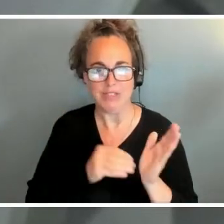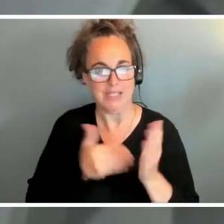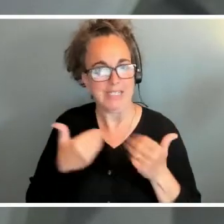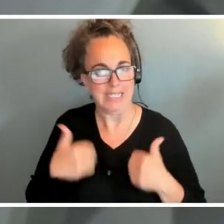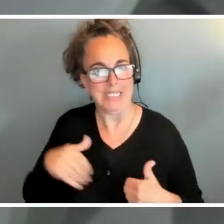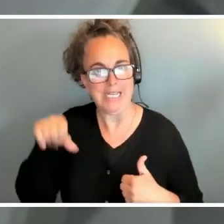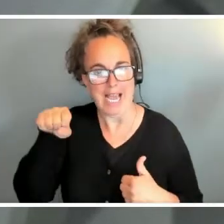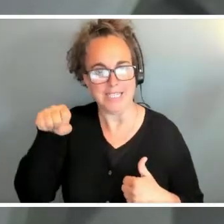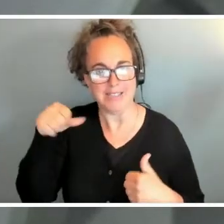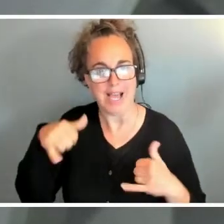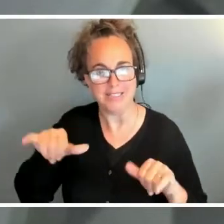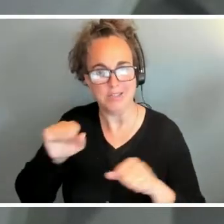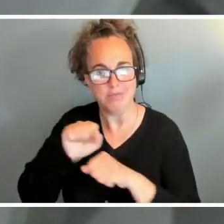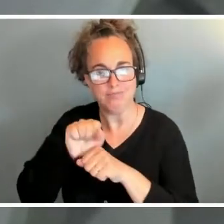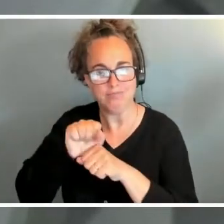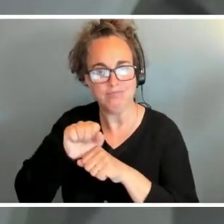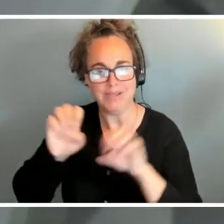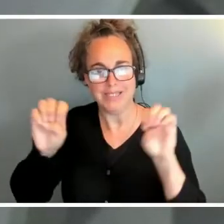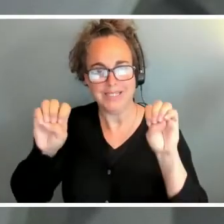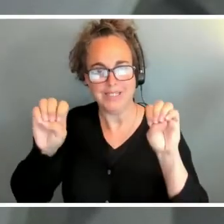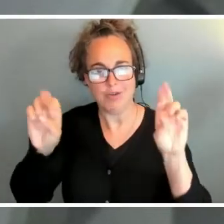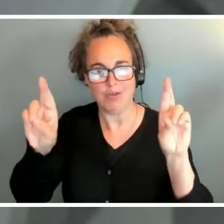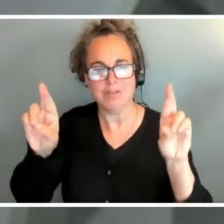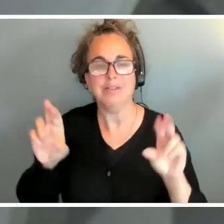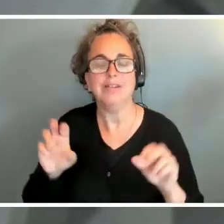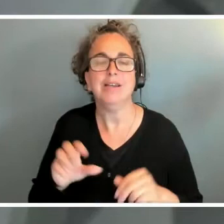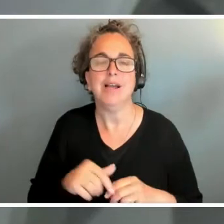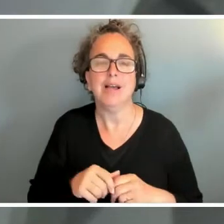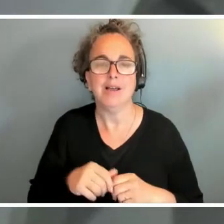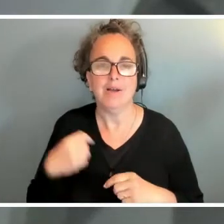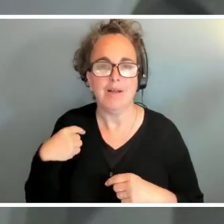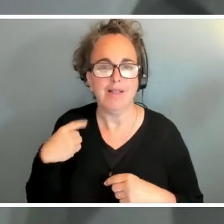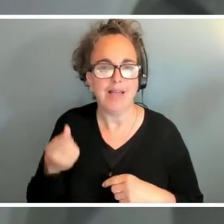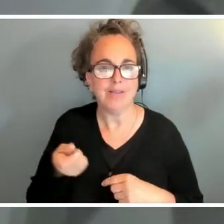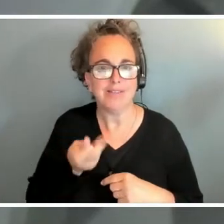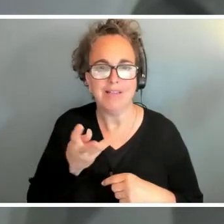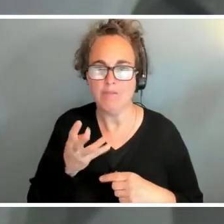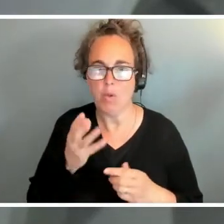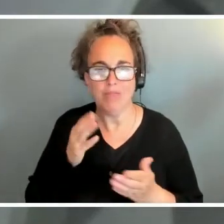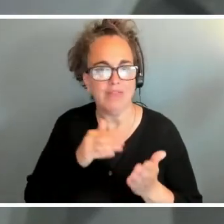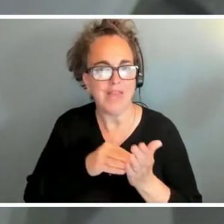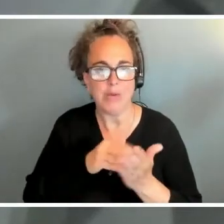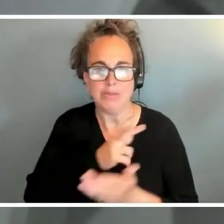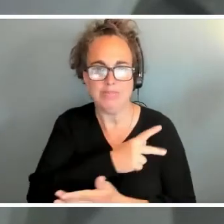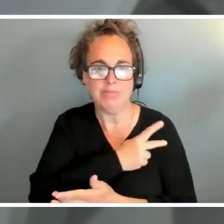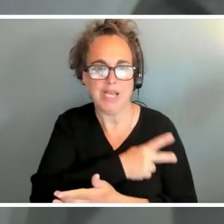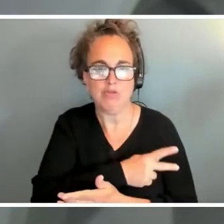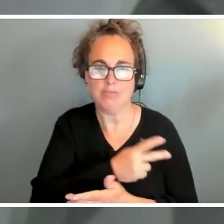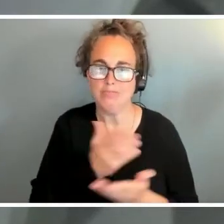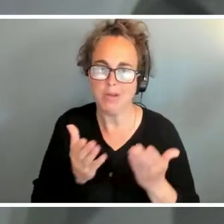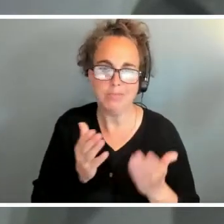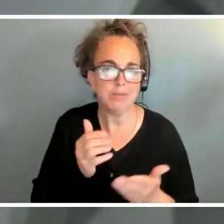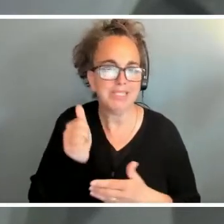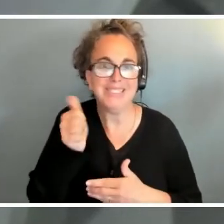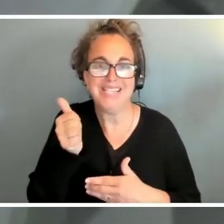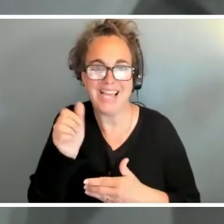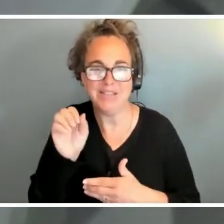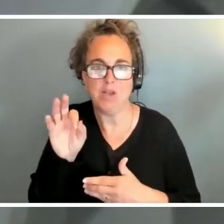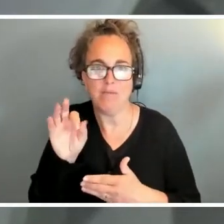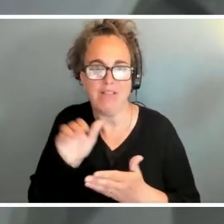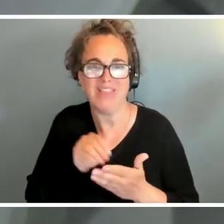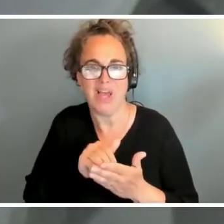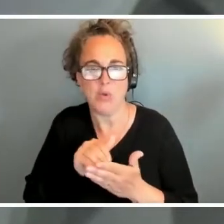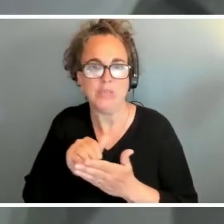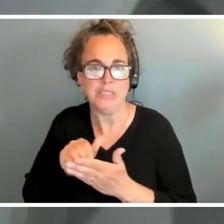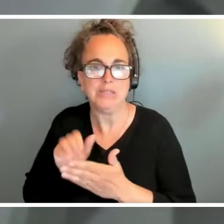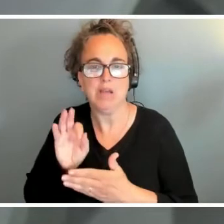have seen perhaps over my career several thousands of patients. I would say tens of thousands of patients. If I think